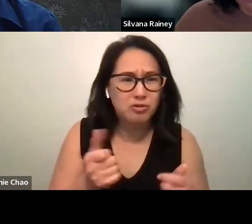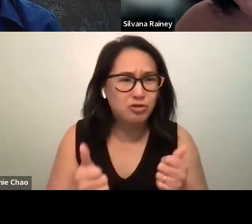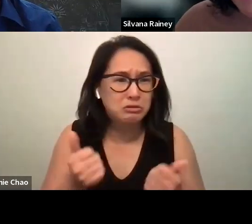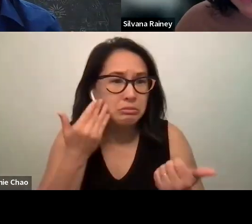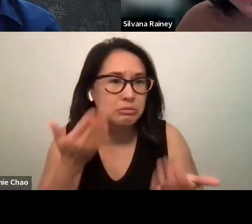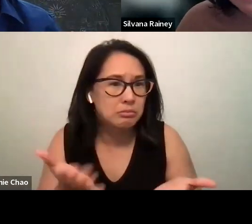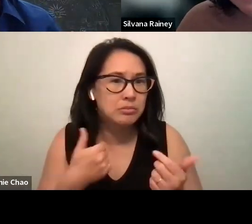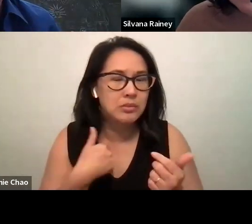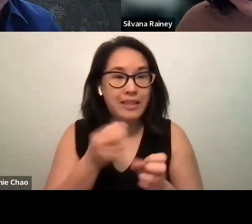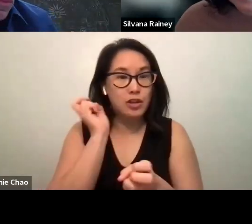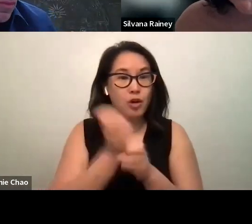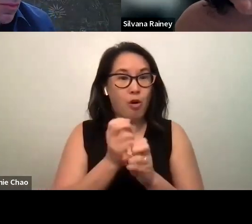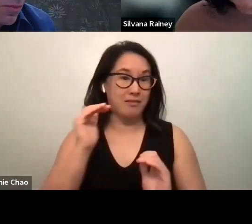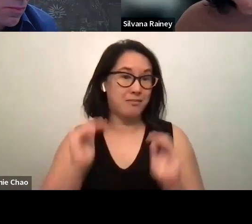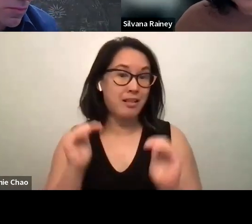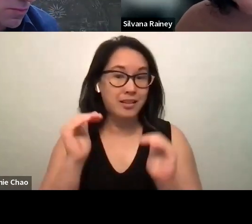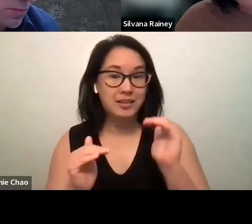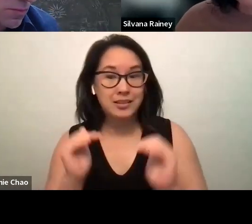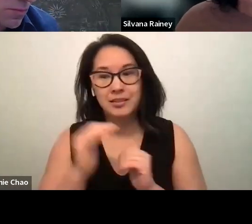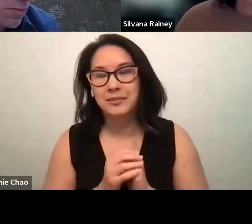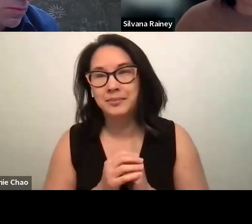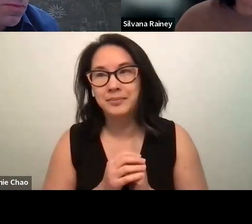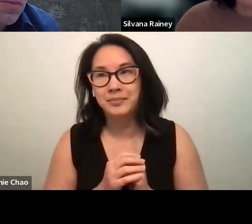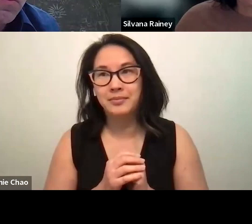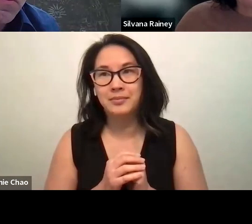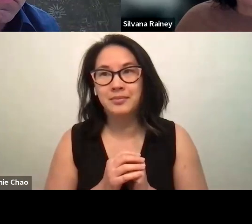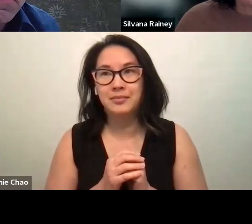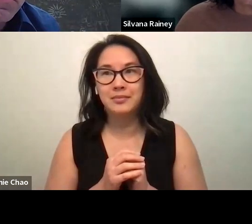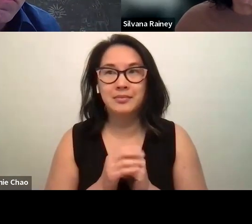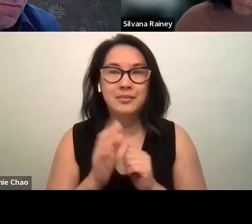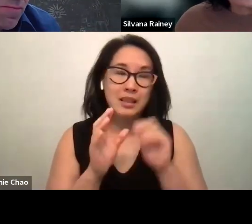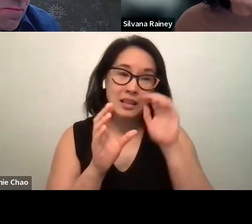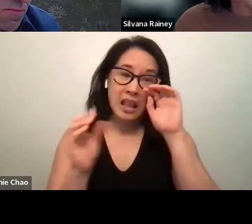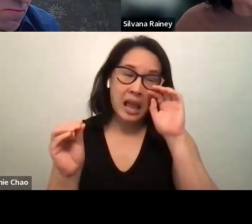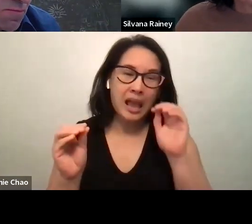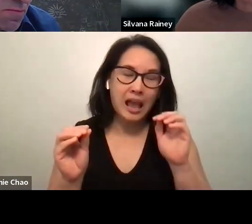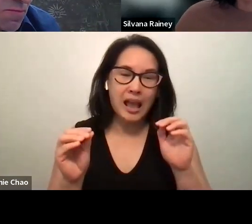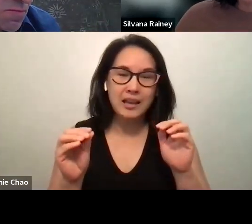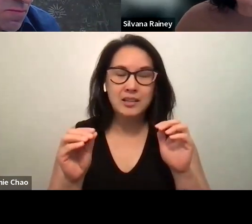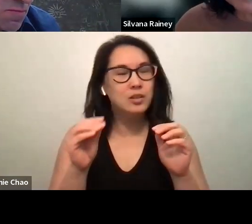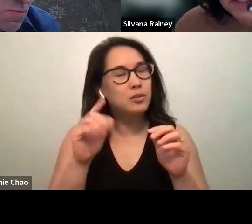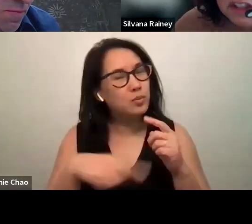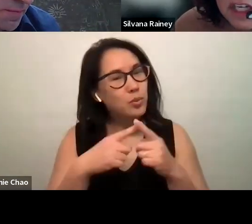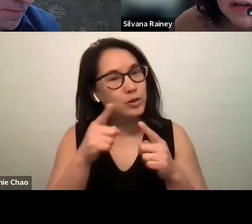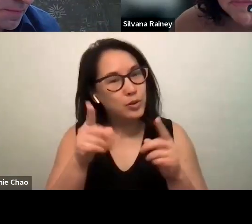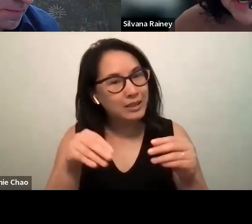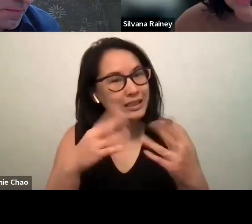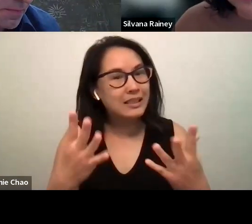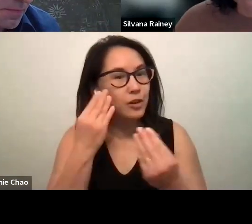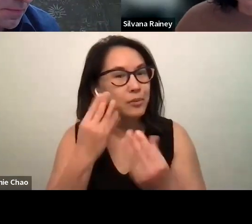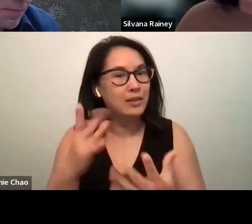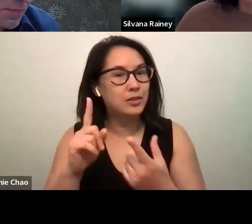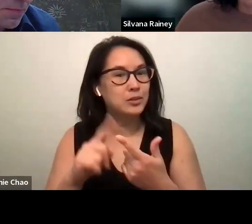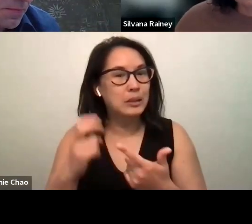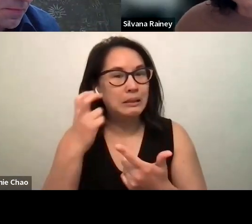know, a hard balance when you need to give the information to the blind listener, but